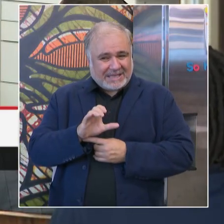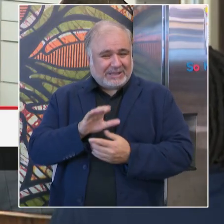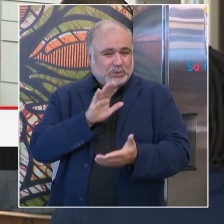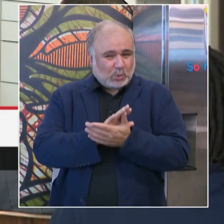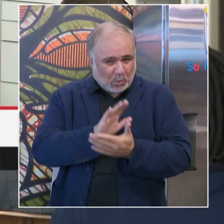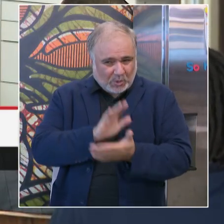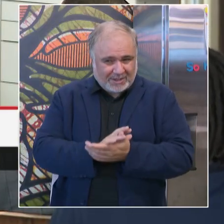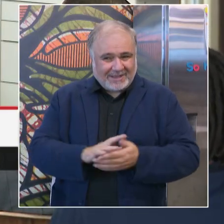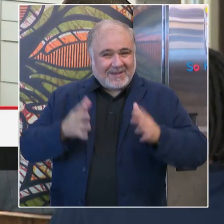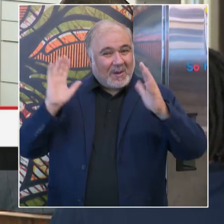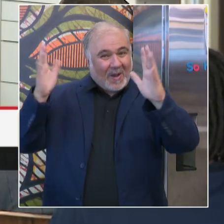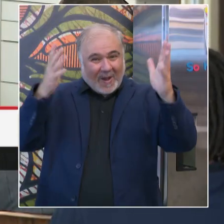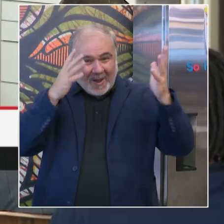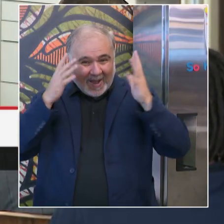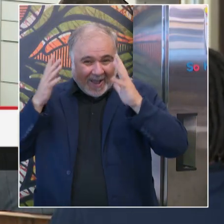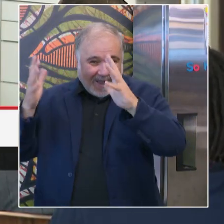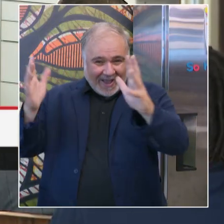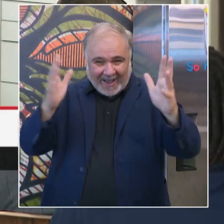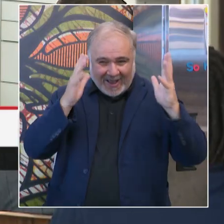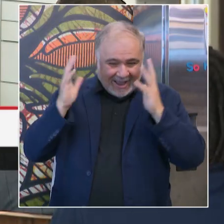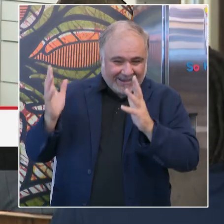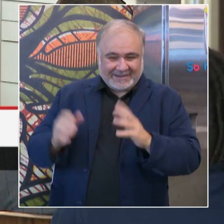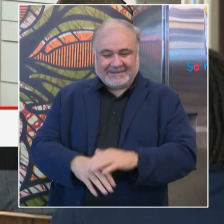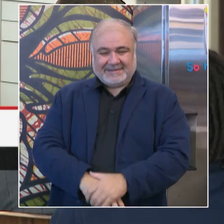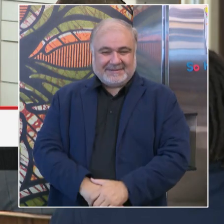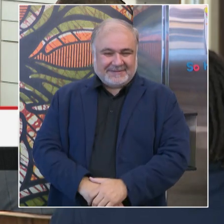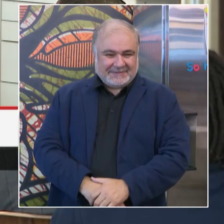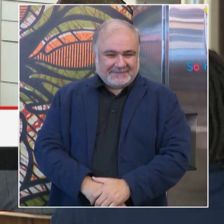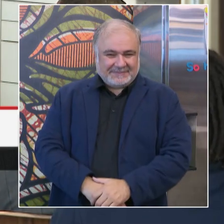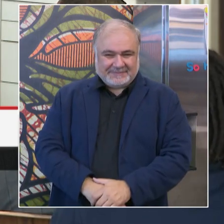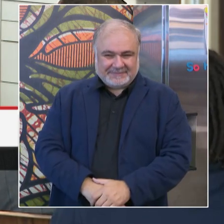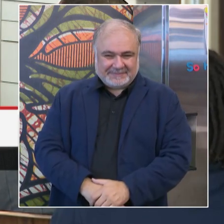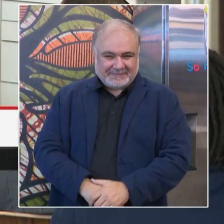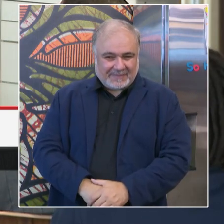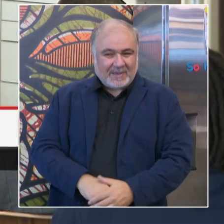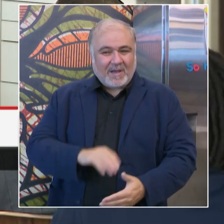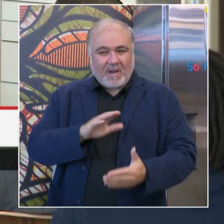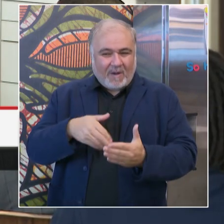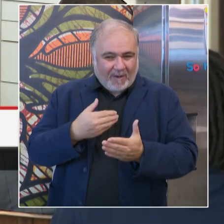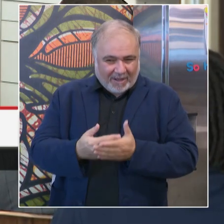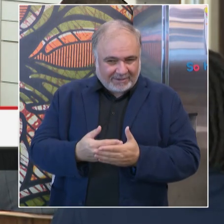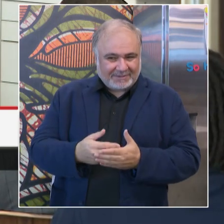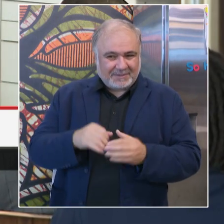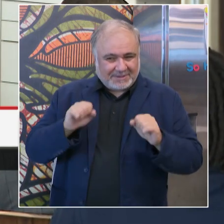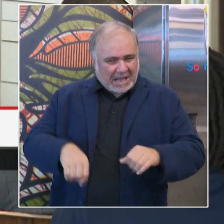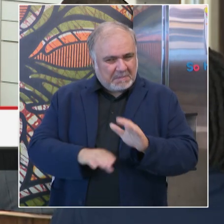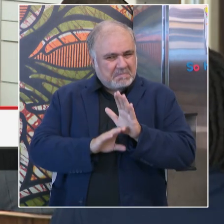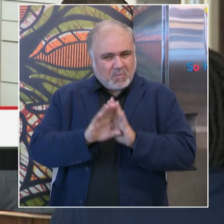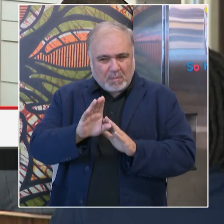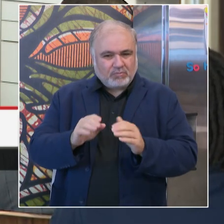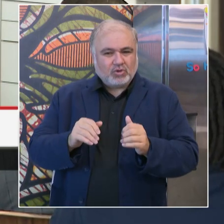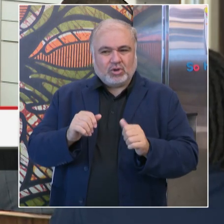school graduates. Woo! All things are possible. Javante, seriously.